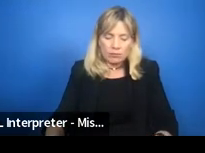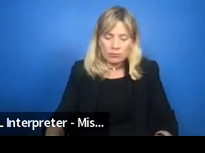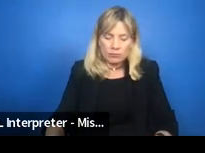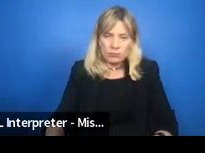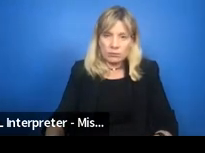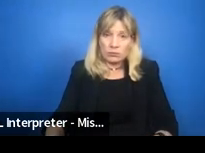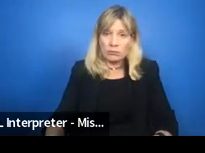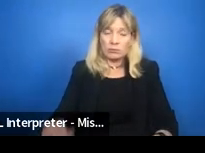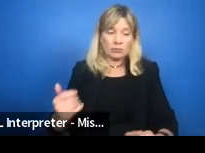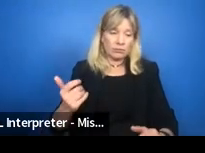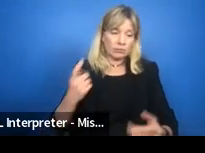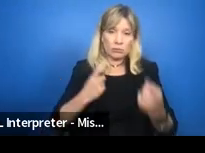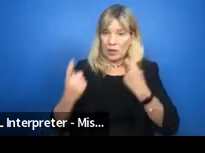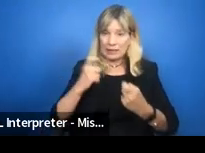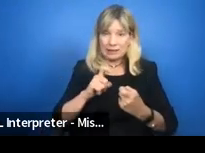Do we have any more questions?